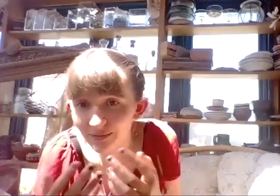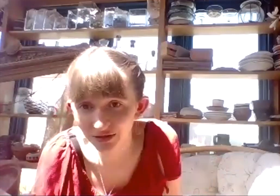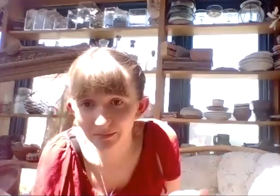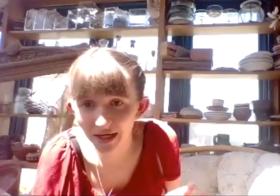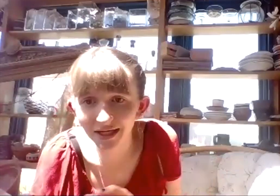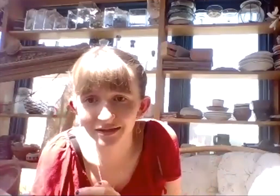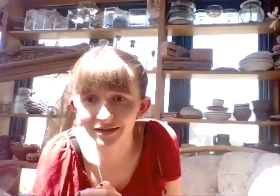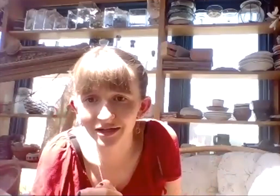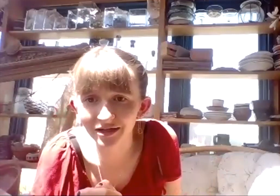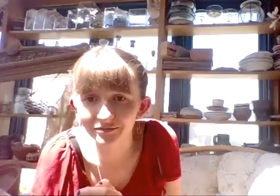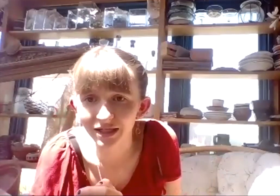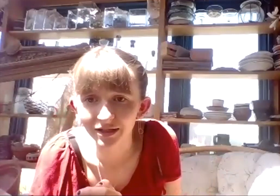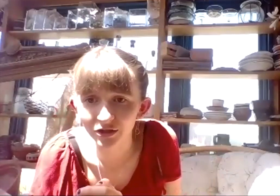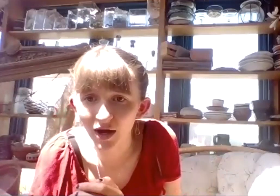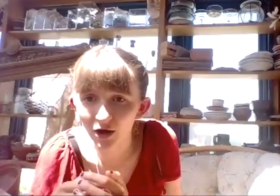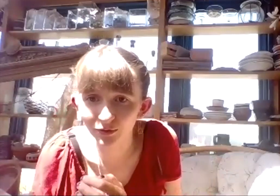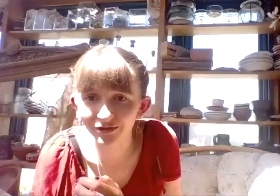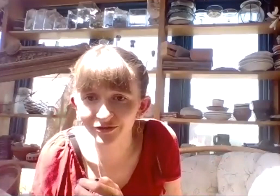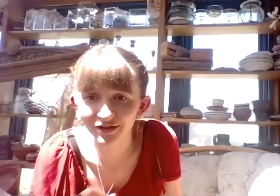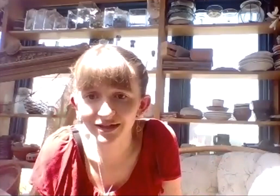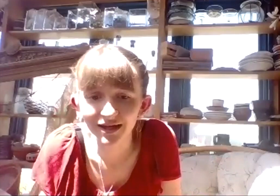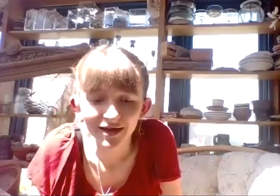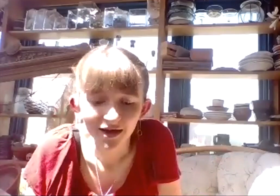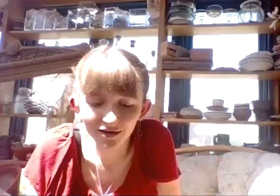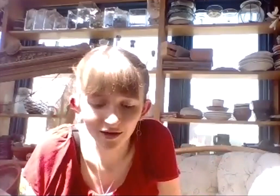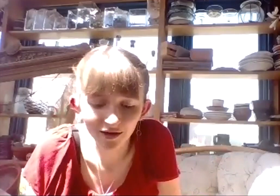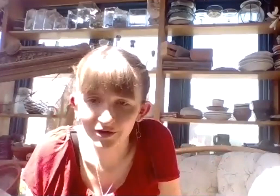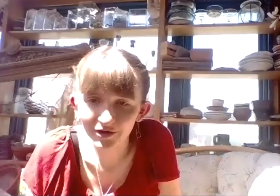reply, but they might, and they can, you know, help you on your journey.